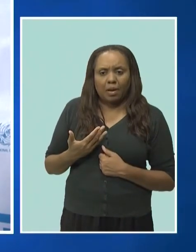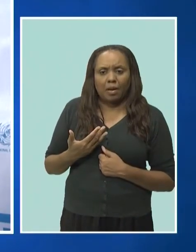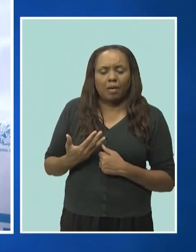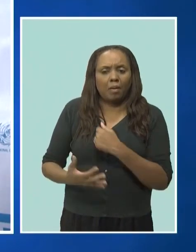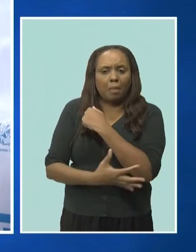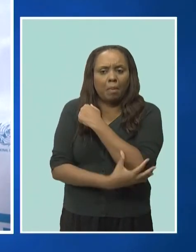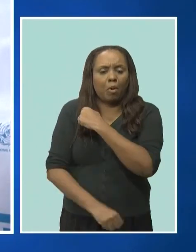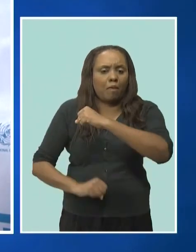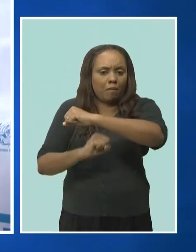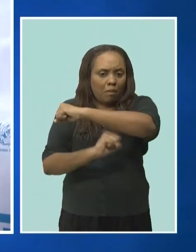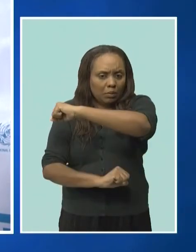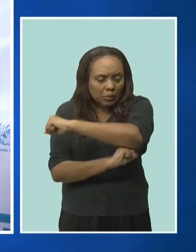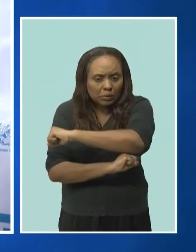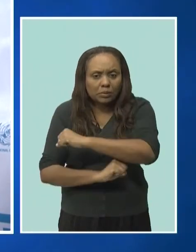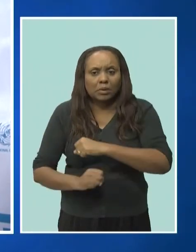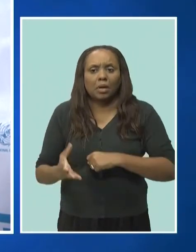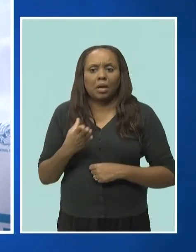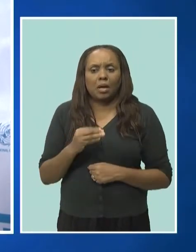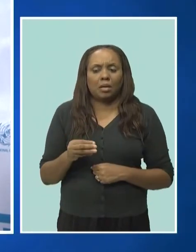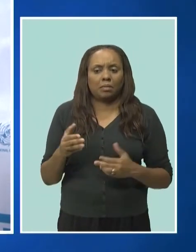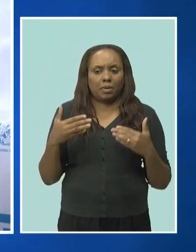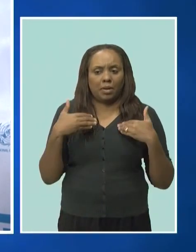foundation conditions, and you have bridges